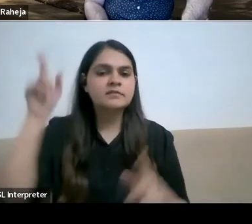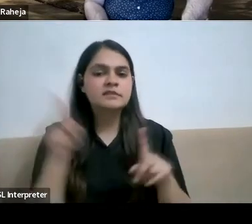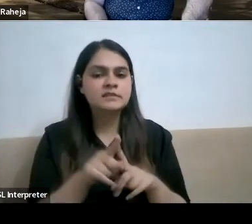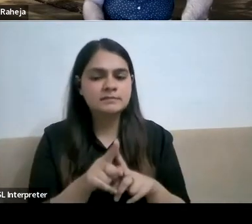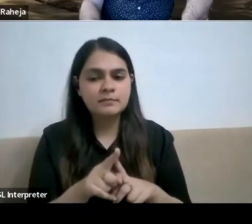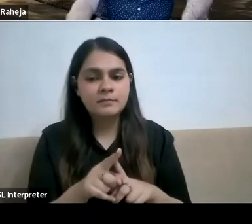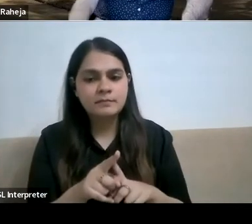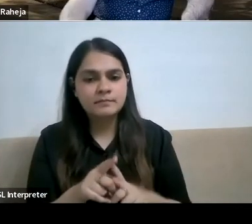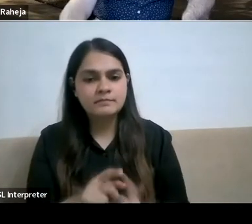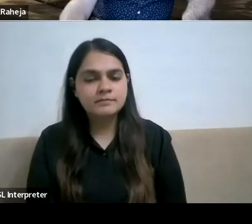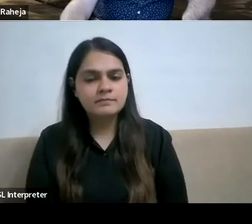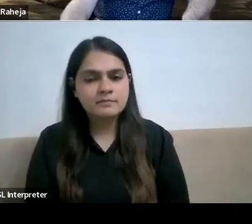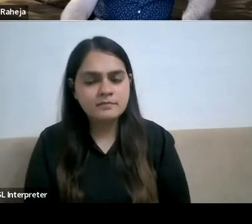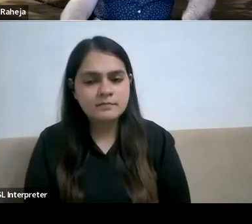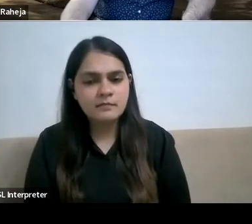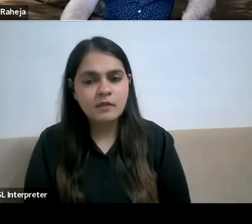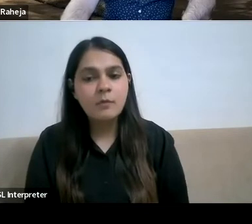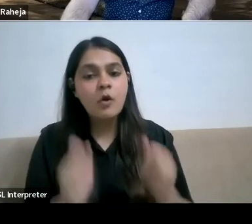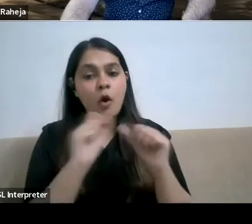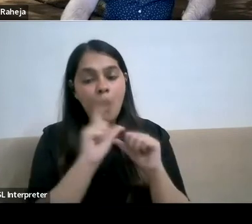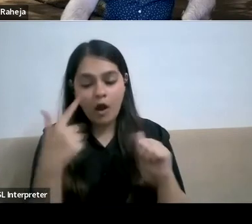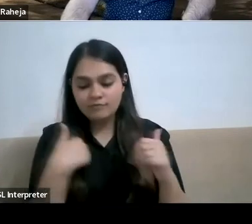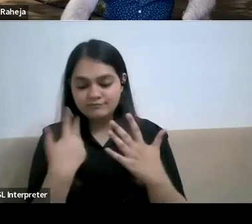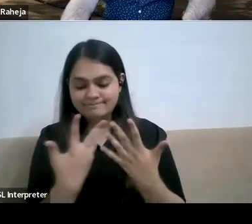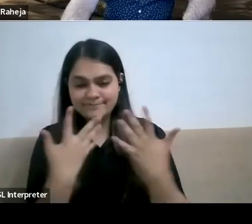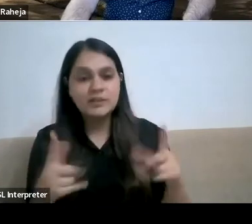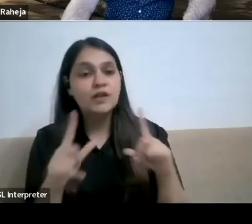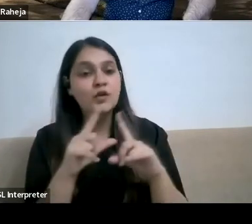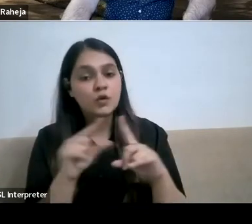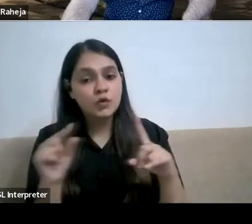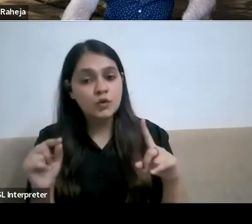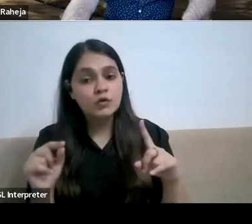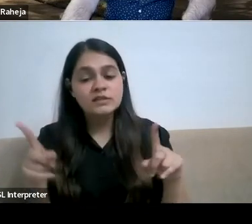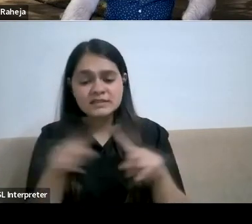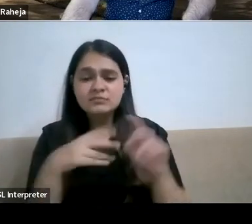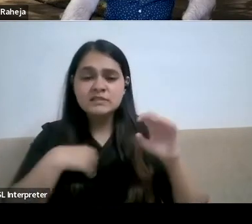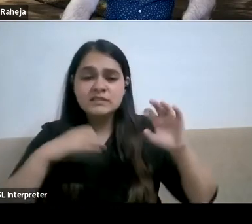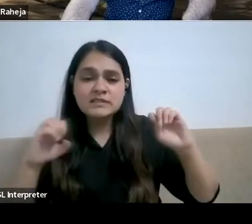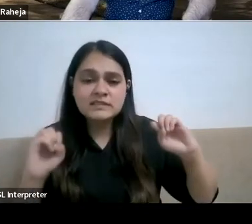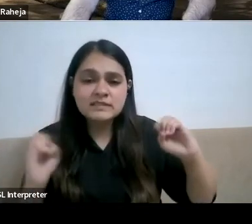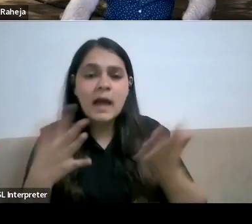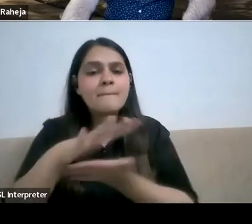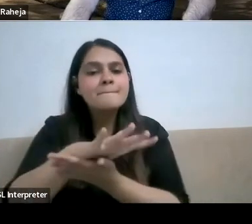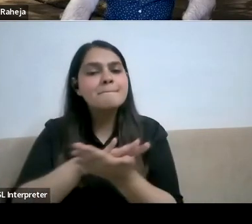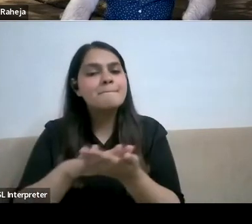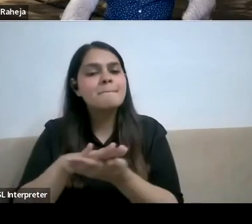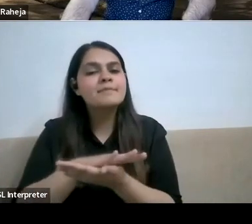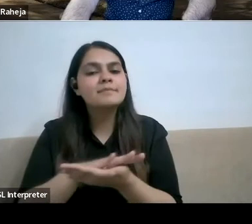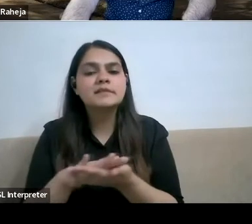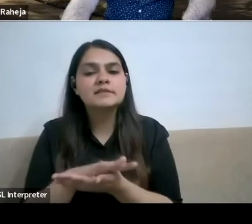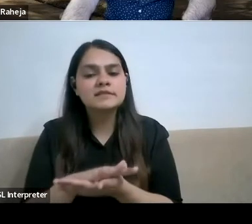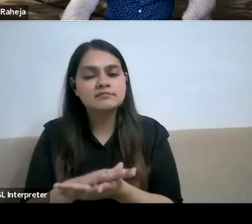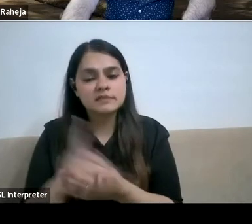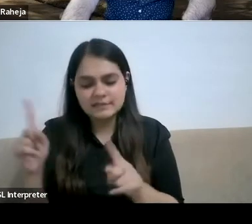top down. Yeah. I think everything that we do, at a basic level, at a city level, needs to go bottom